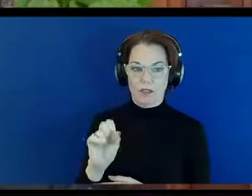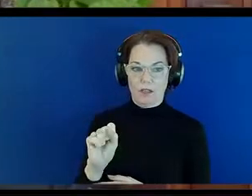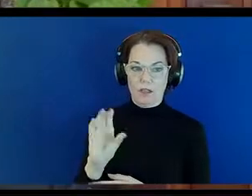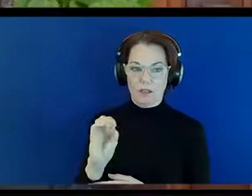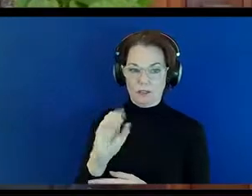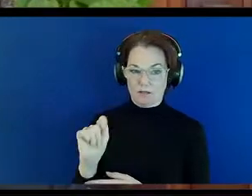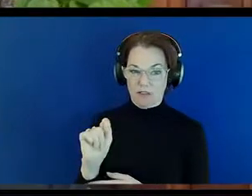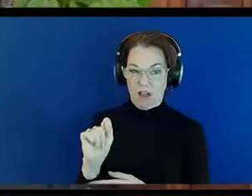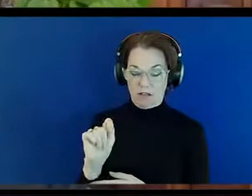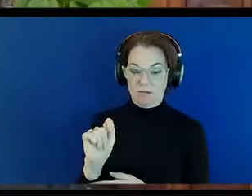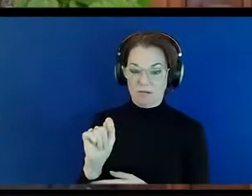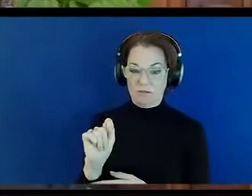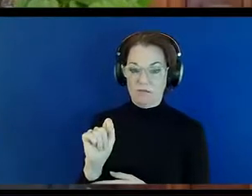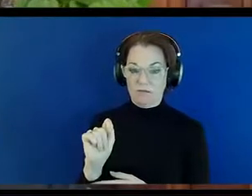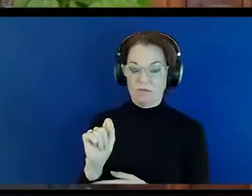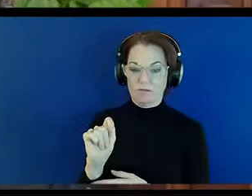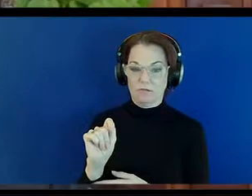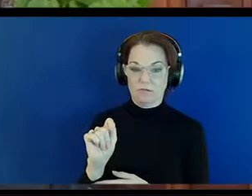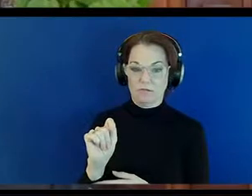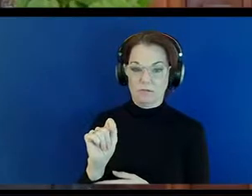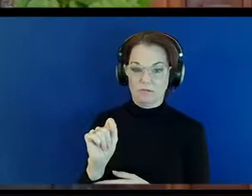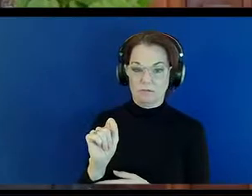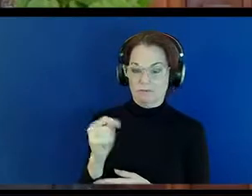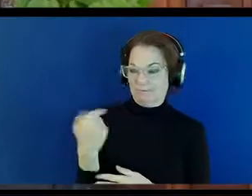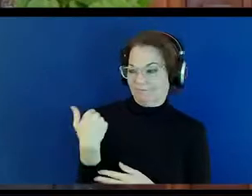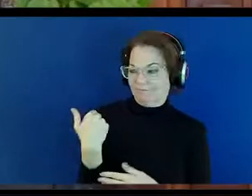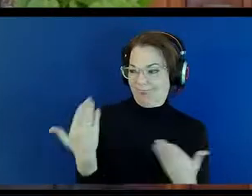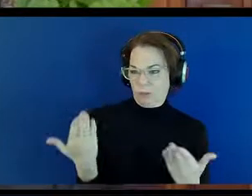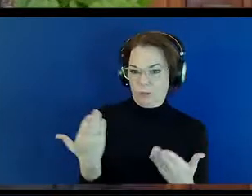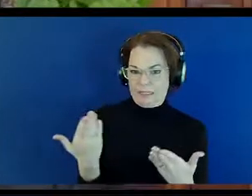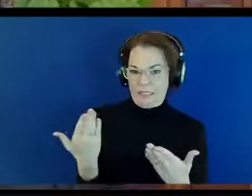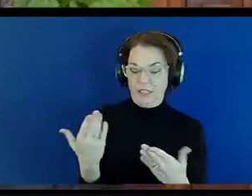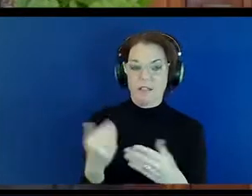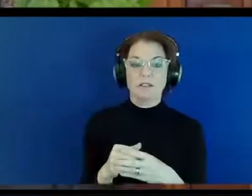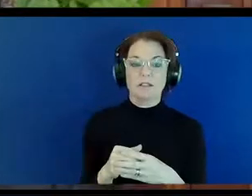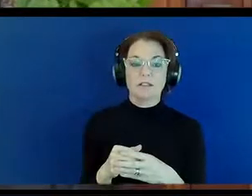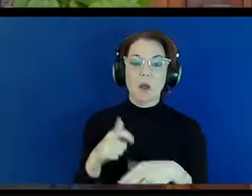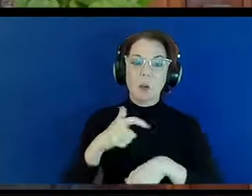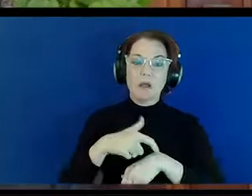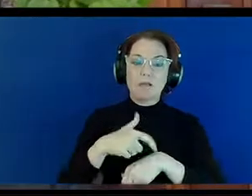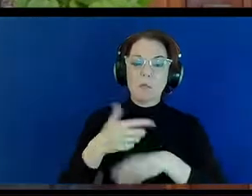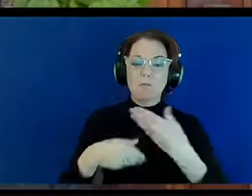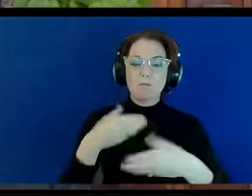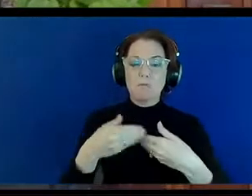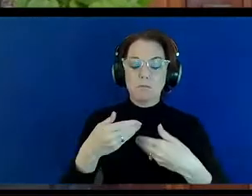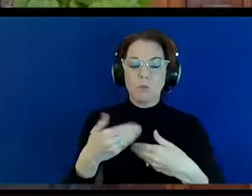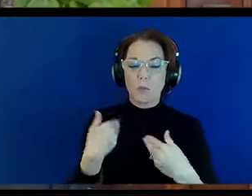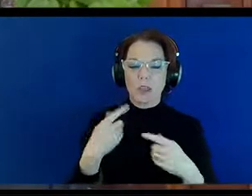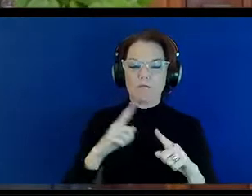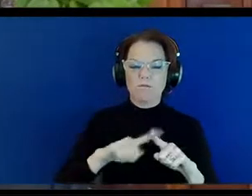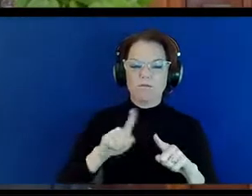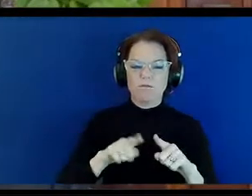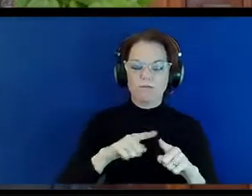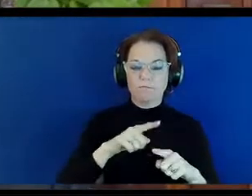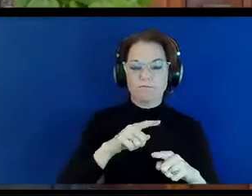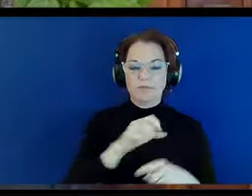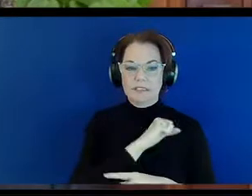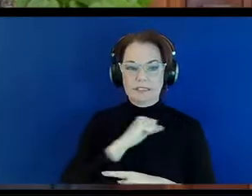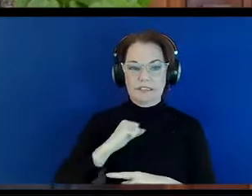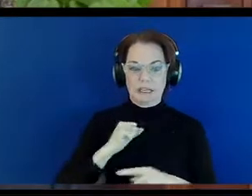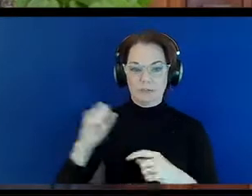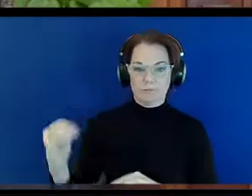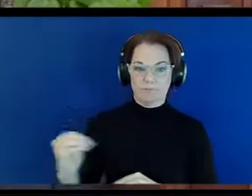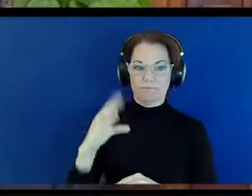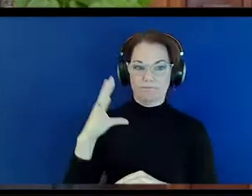as we go, we'll try to weave in senators and their questions when they're available. But I